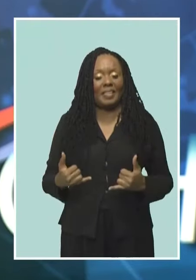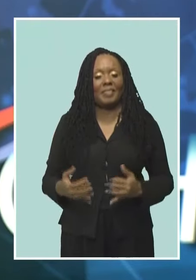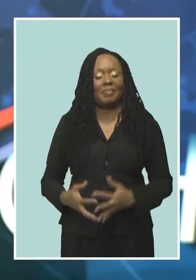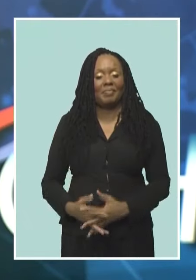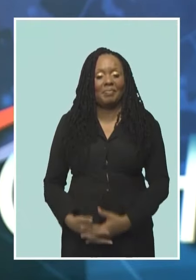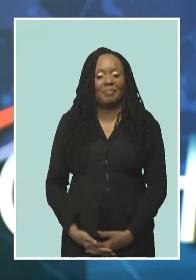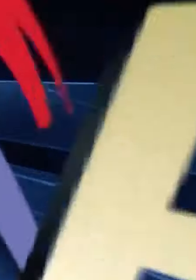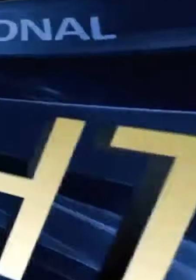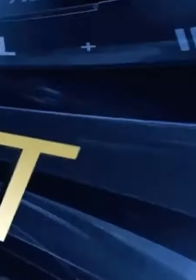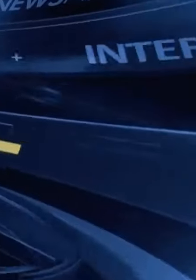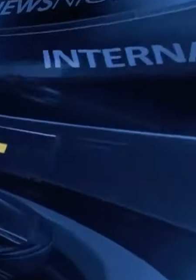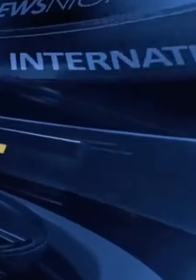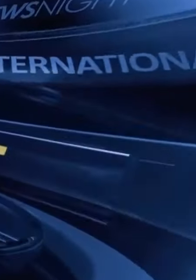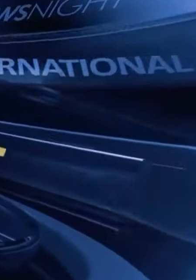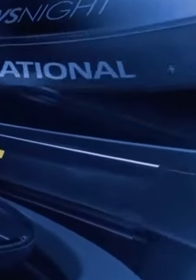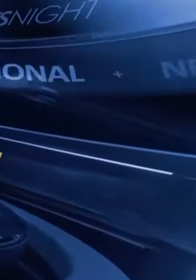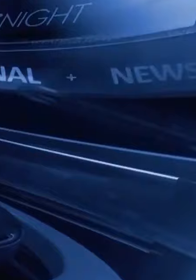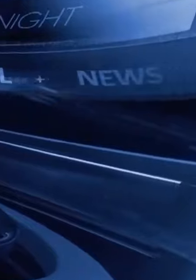straight ahead.